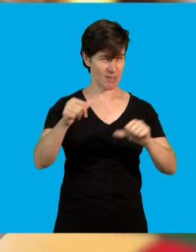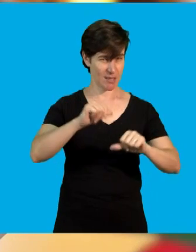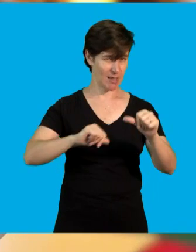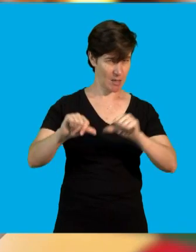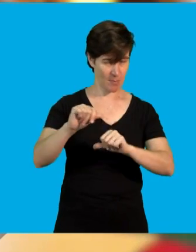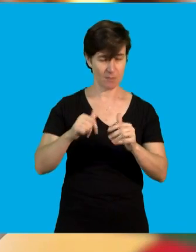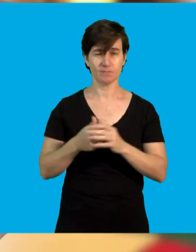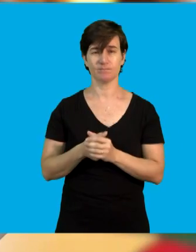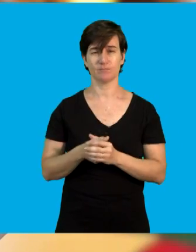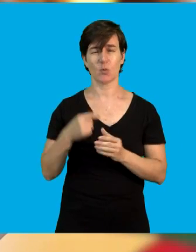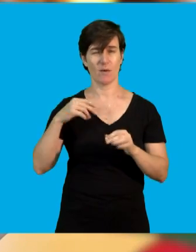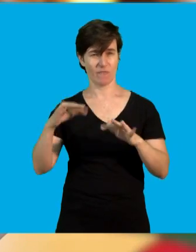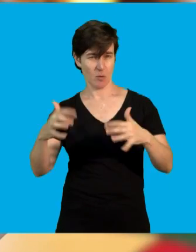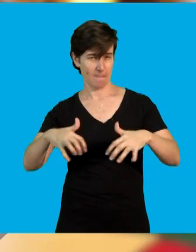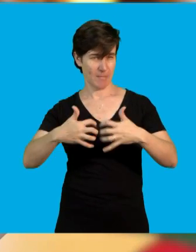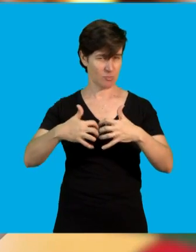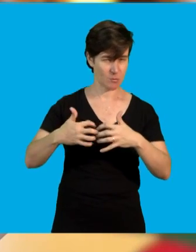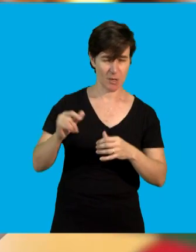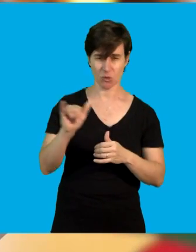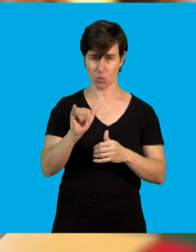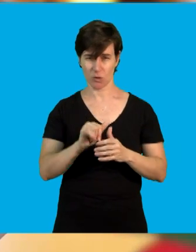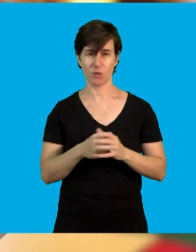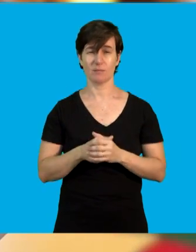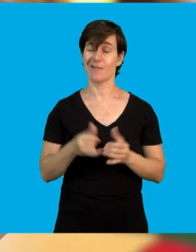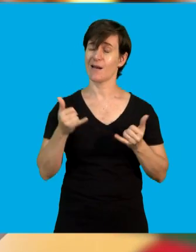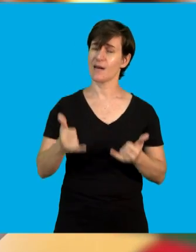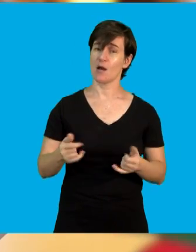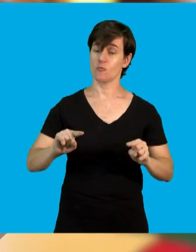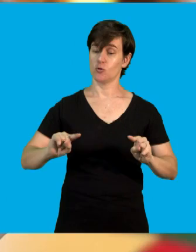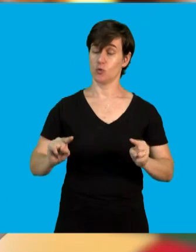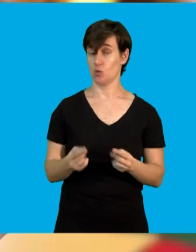chemical compounds that have been matched with their chemical